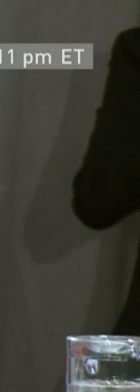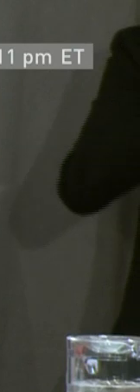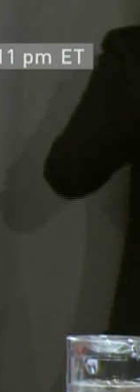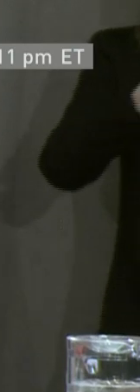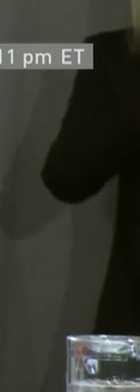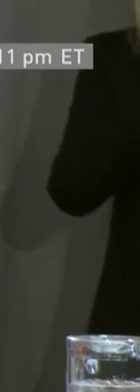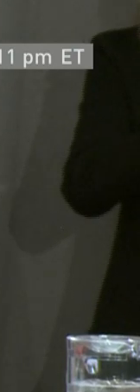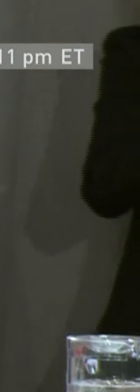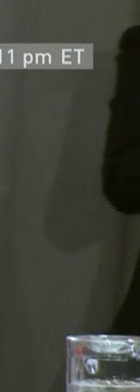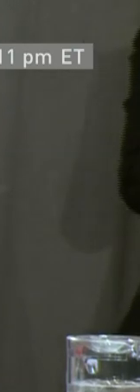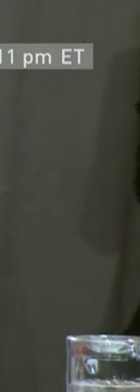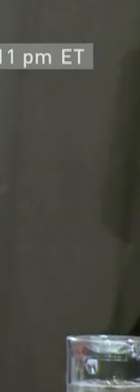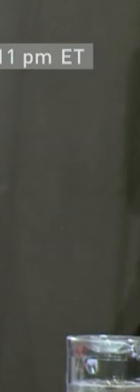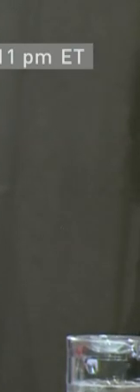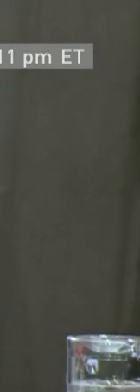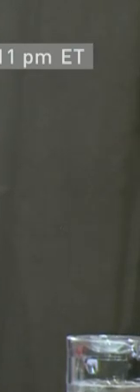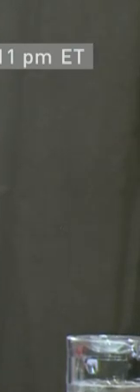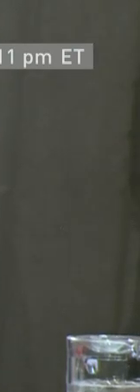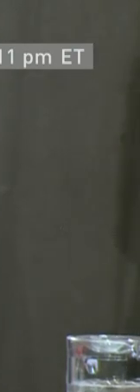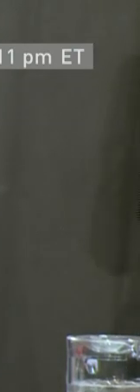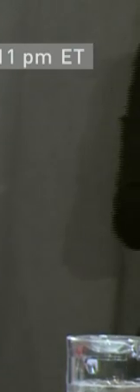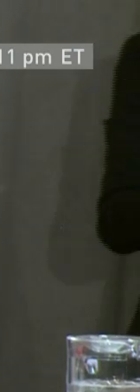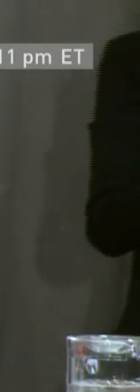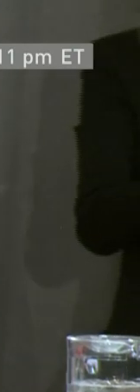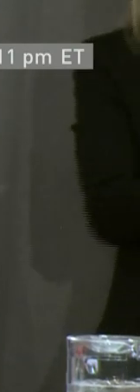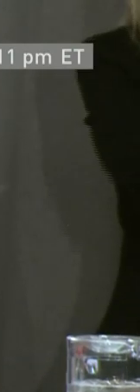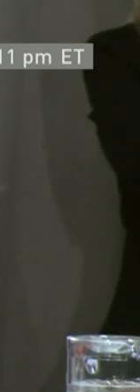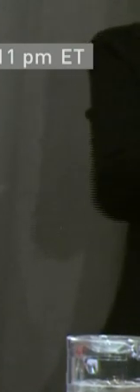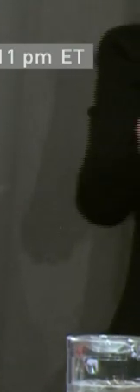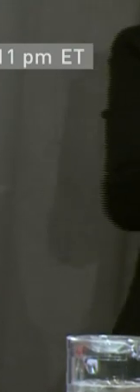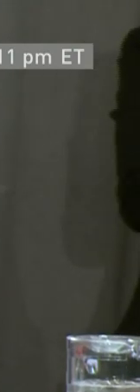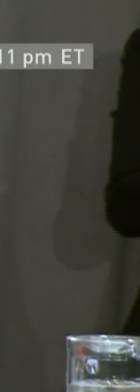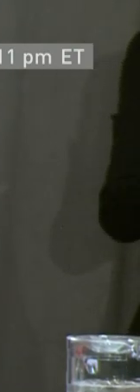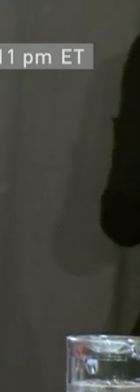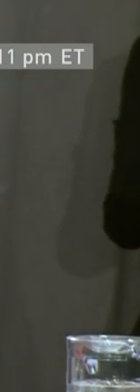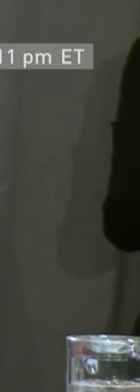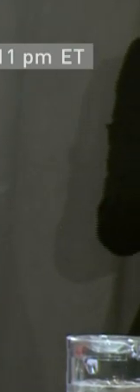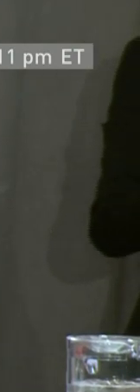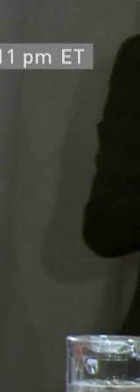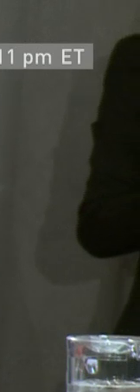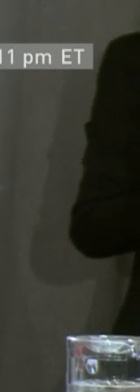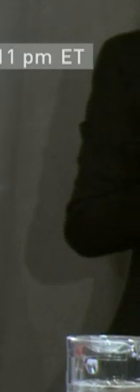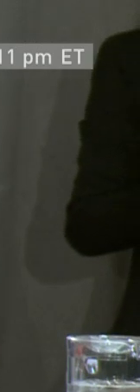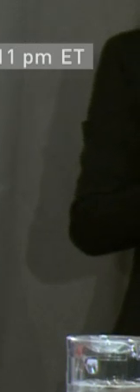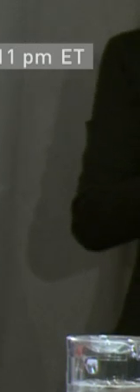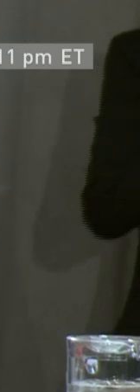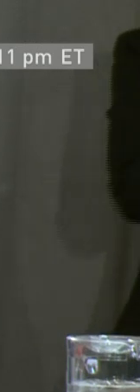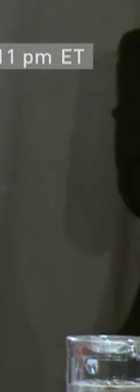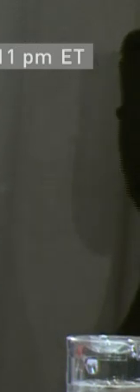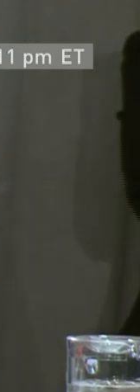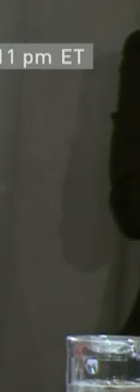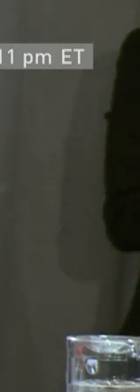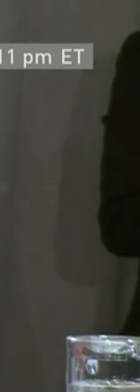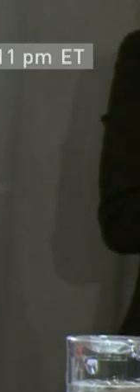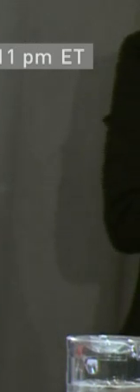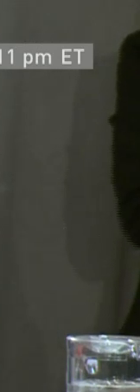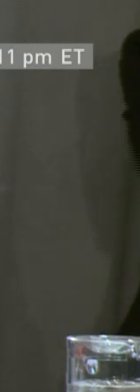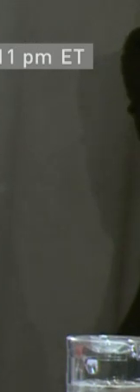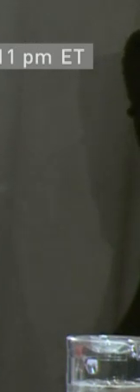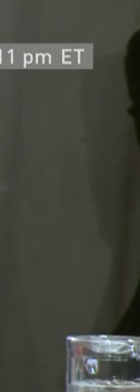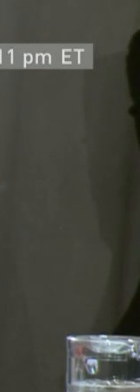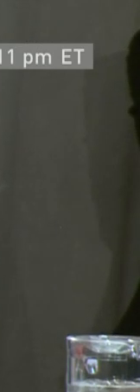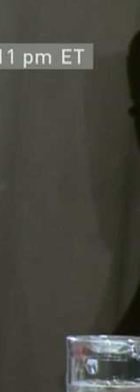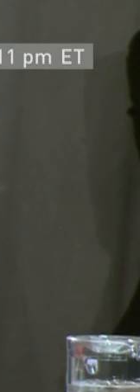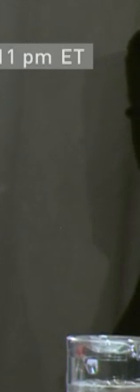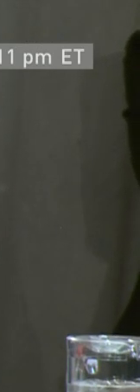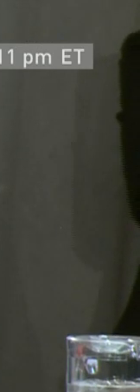show itself and show guidance into an equilibrium so we get more rapid turnover in the market. So